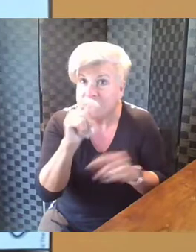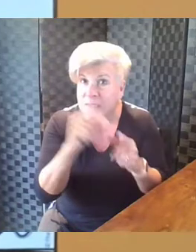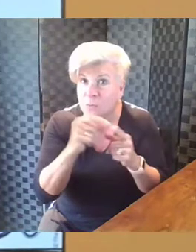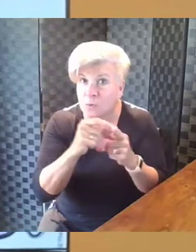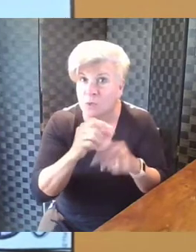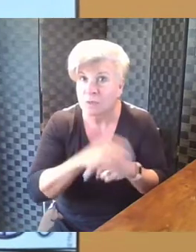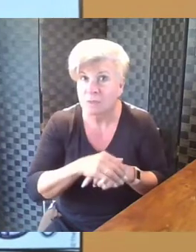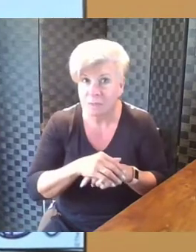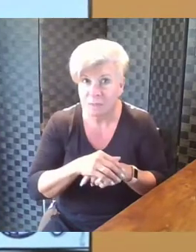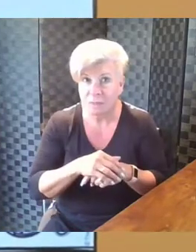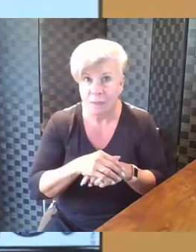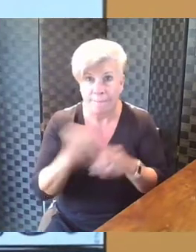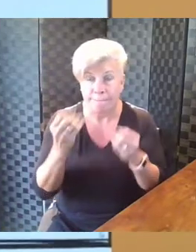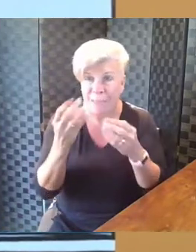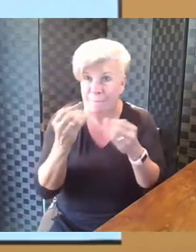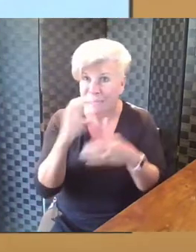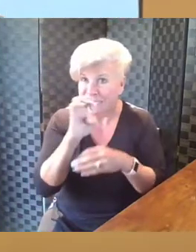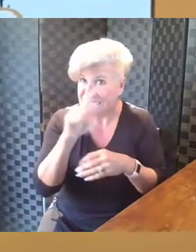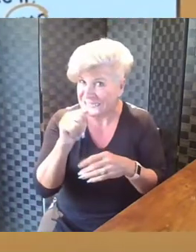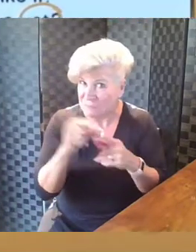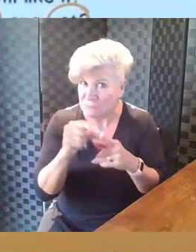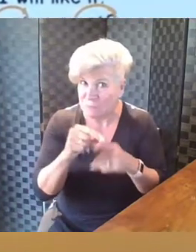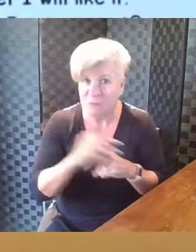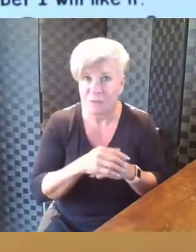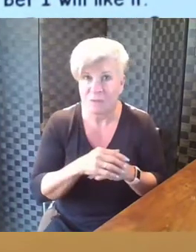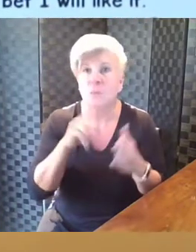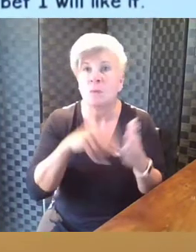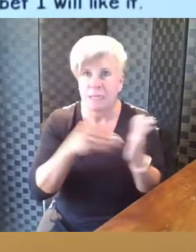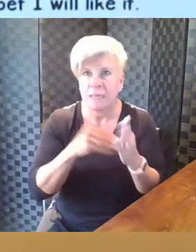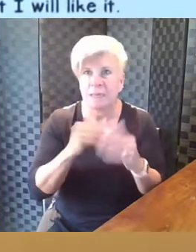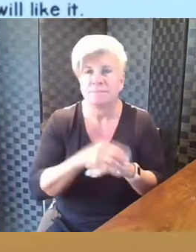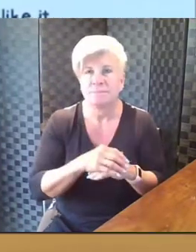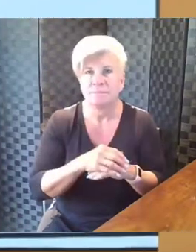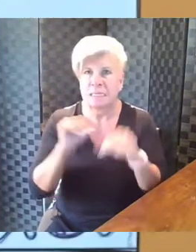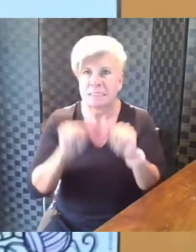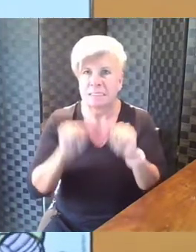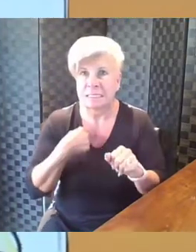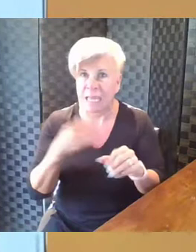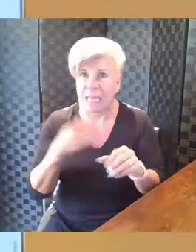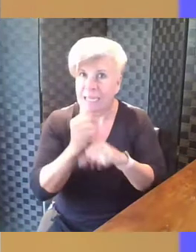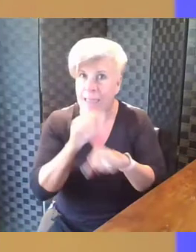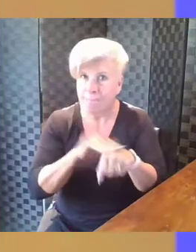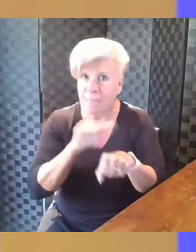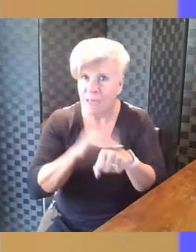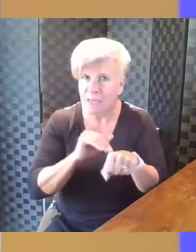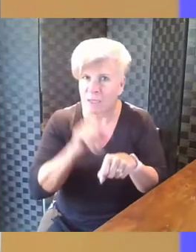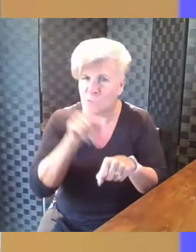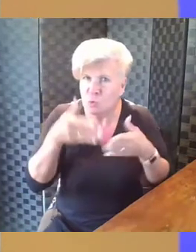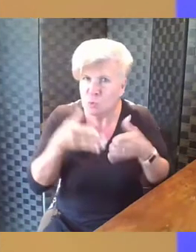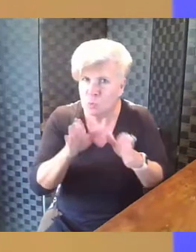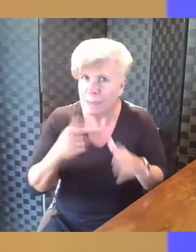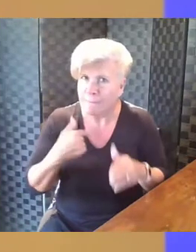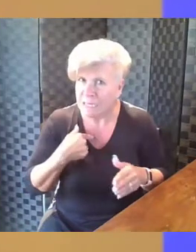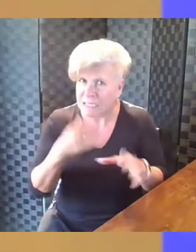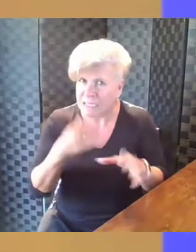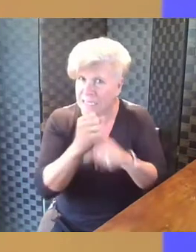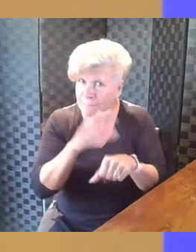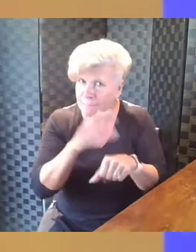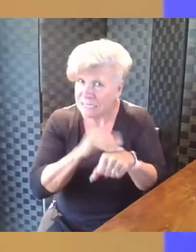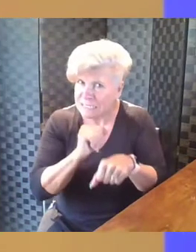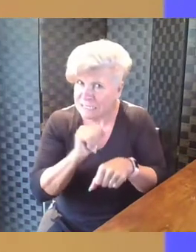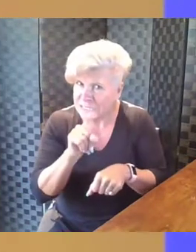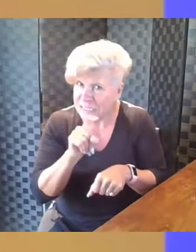more than once. Well, that's a lot of ET words. Let's read this one again. Can I get a pet? Will you let me get a